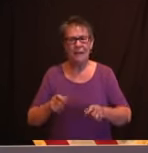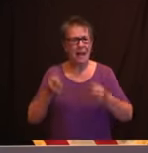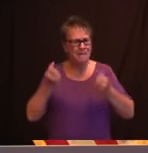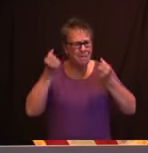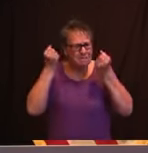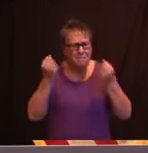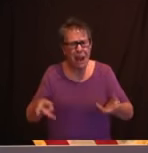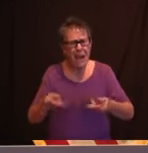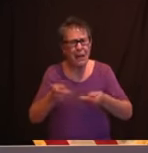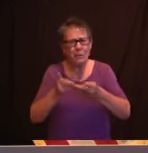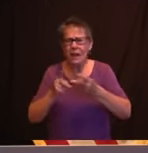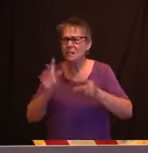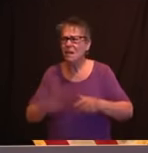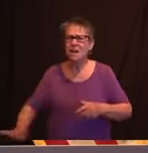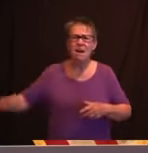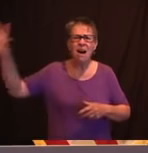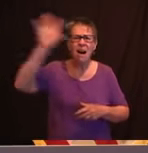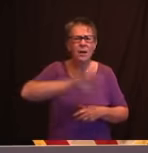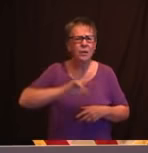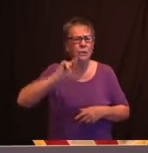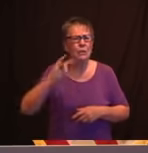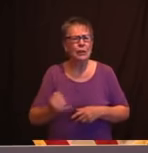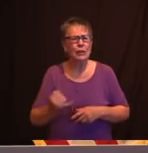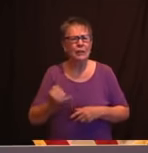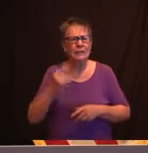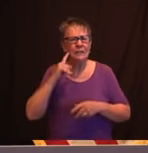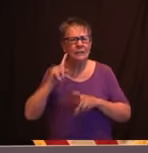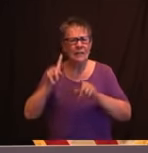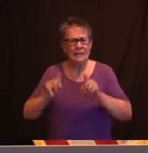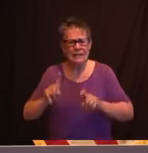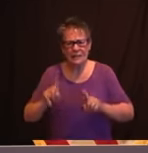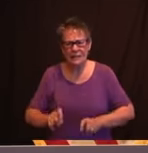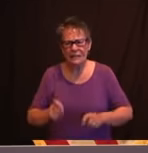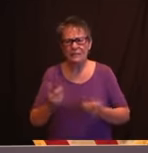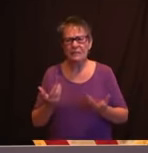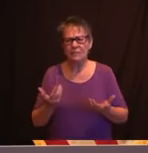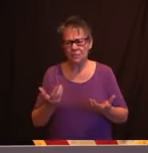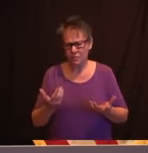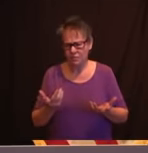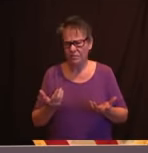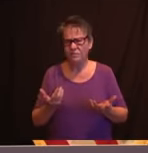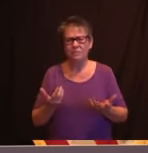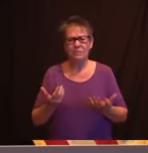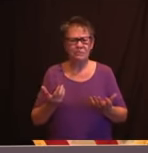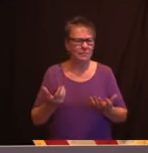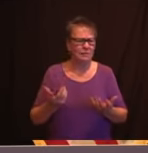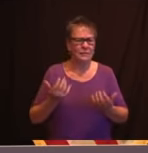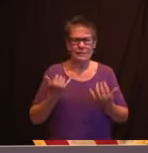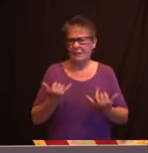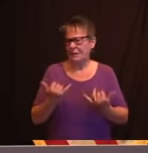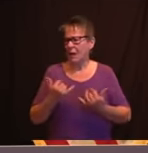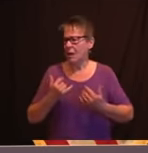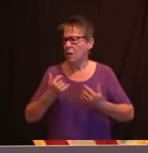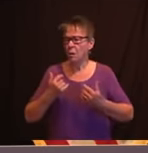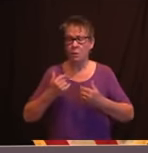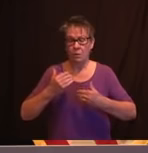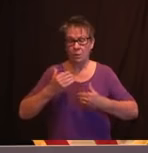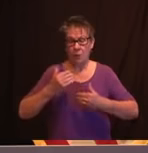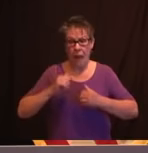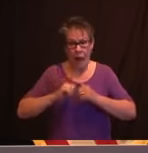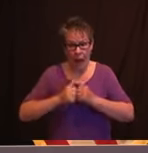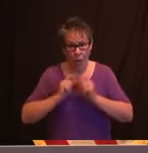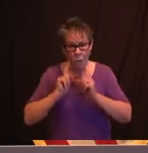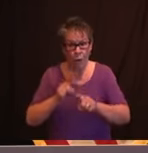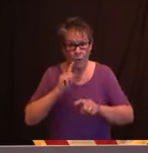increasingly very straightforward. I had a family member yesterday morning, 10:15 appointment in Toms River. It took